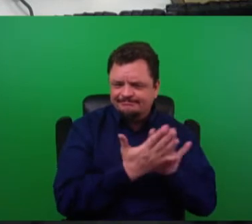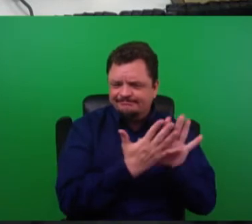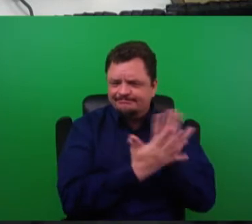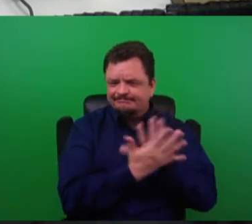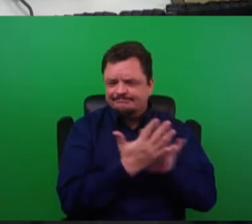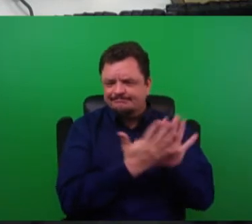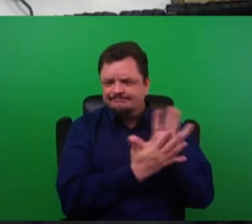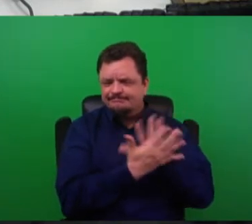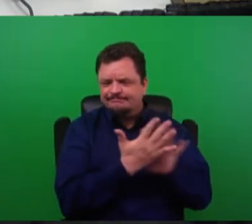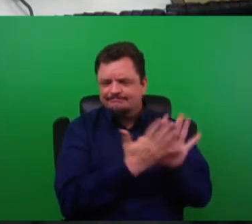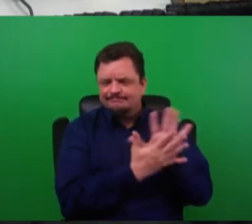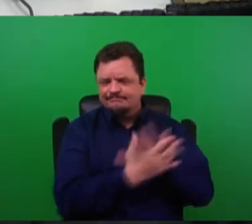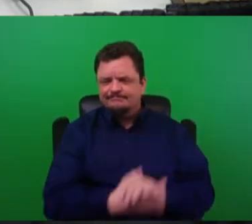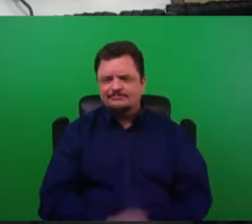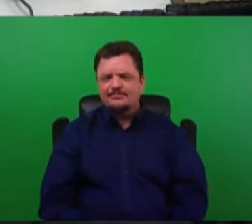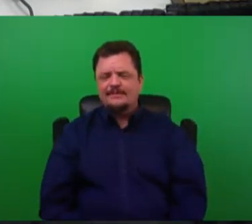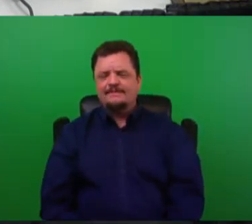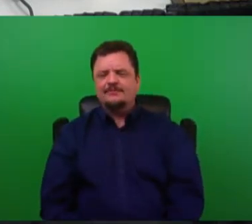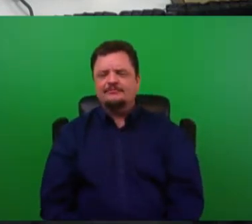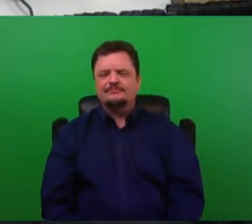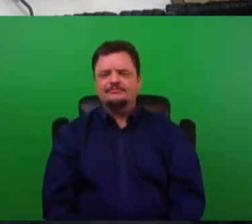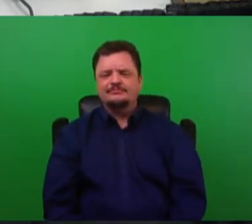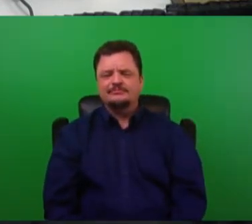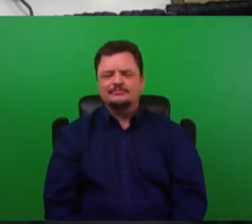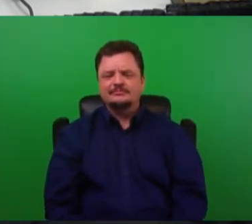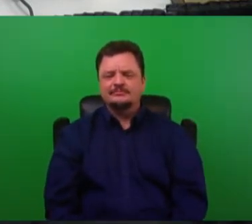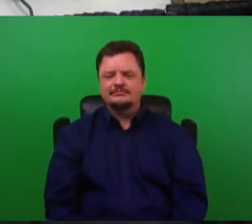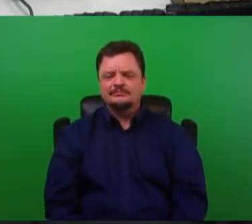through with some of those prevention efforts. But, you know,